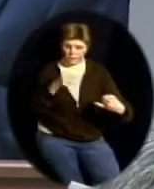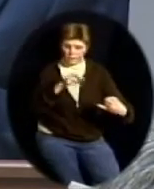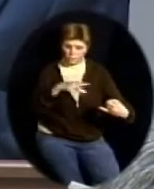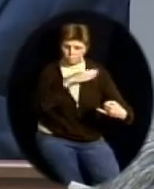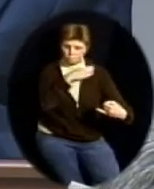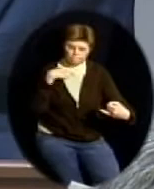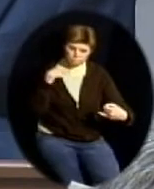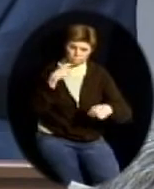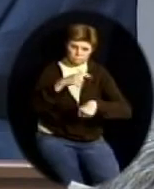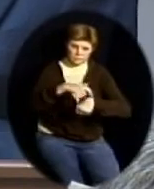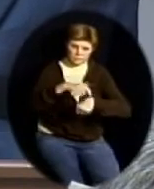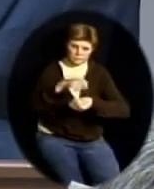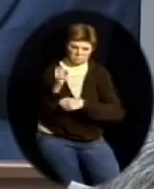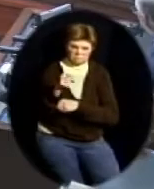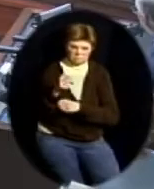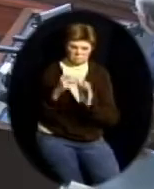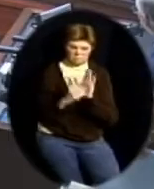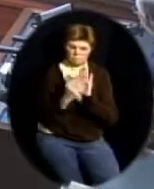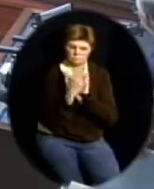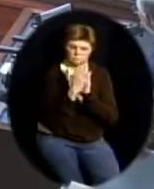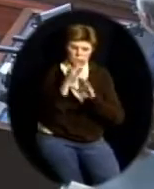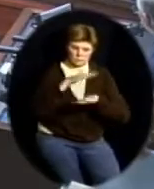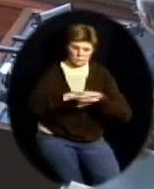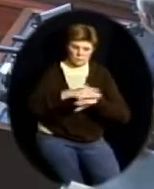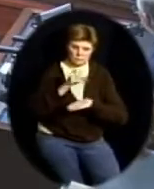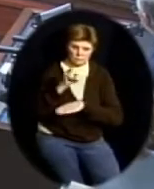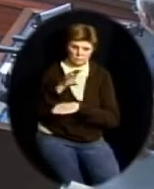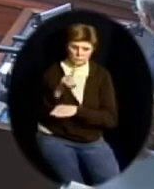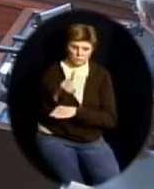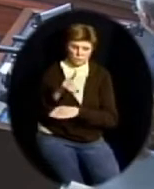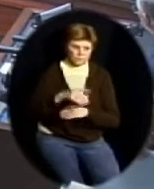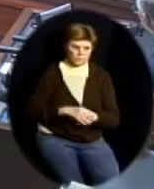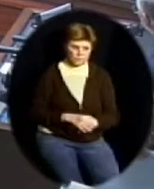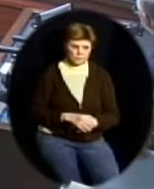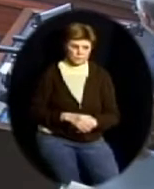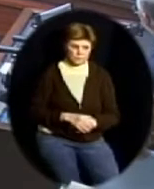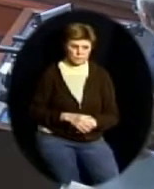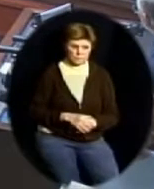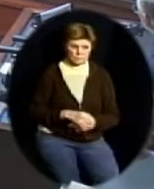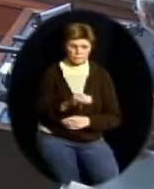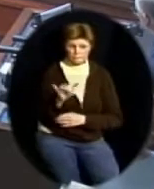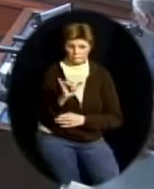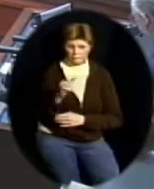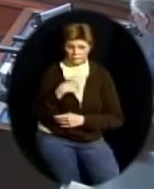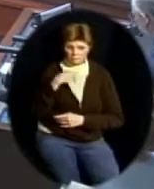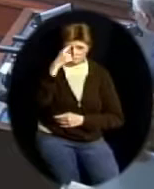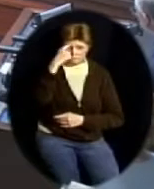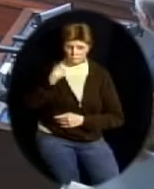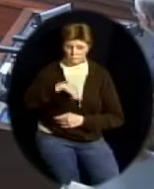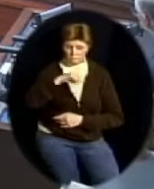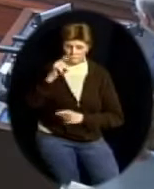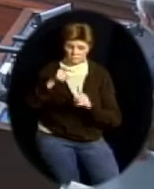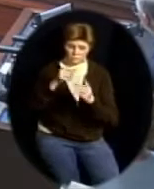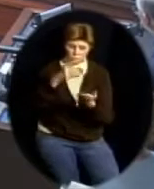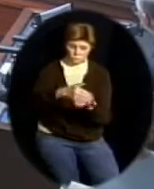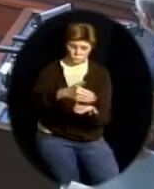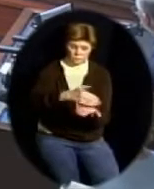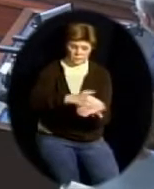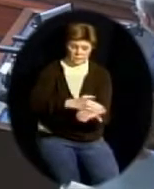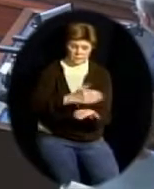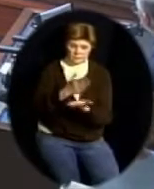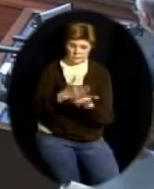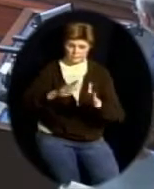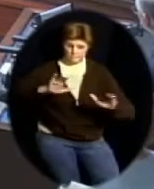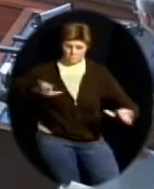completely finalized. And also in that same regard, maybe start listing some of the barriers and some of the challenges that we see in order for us to reach